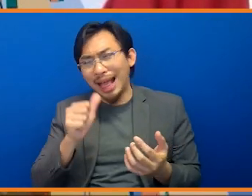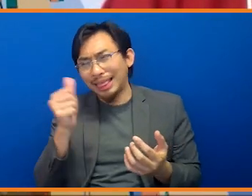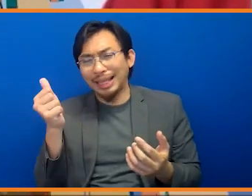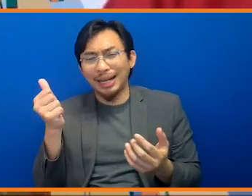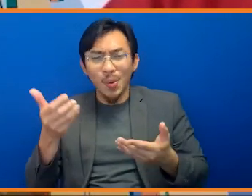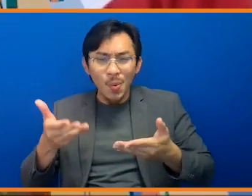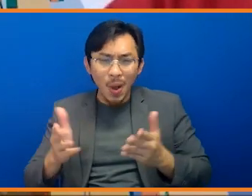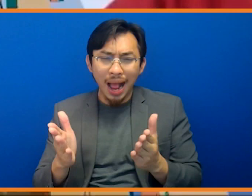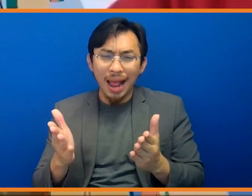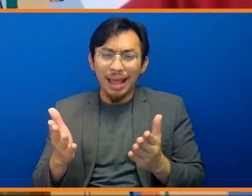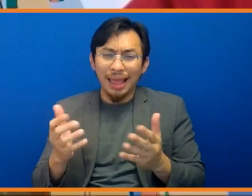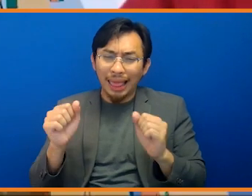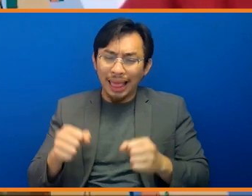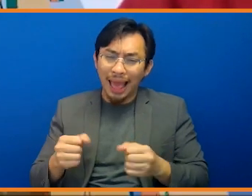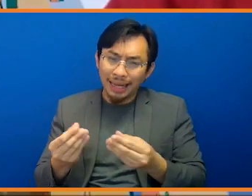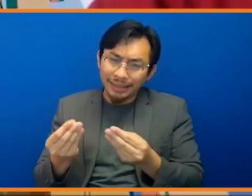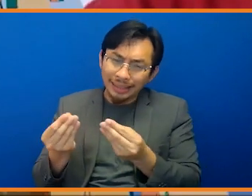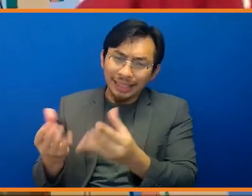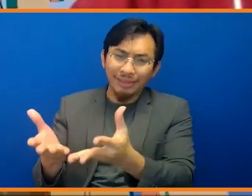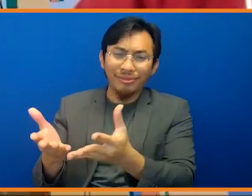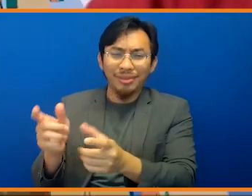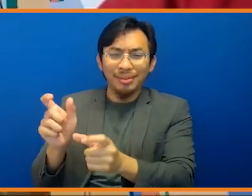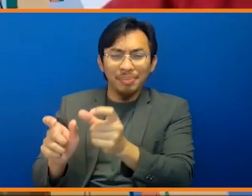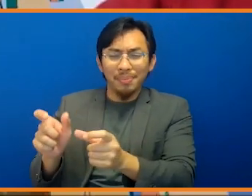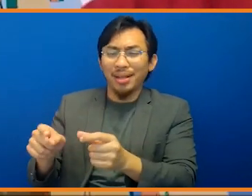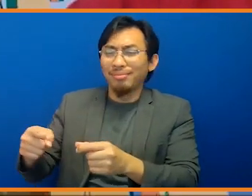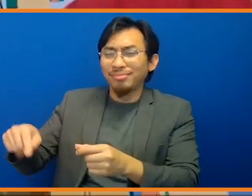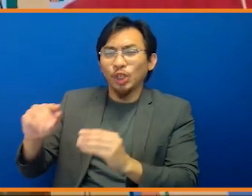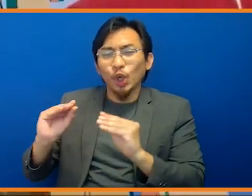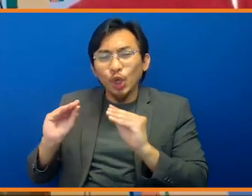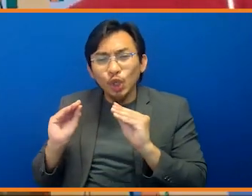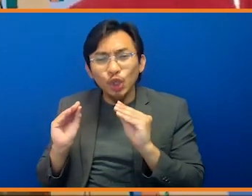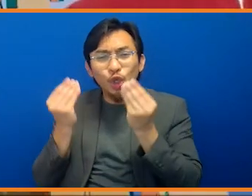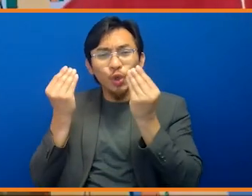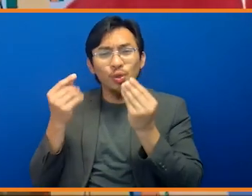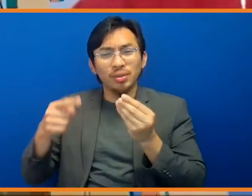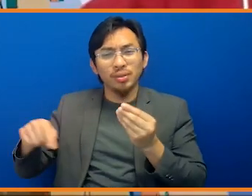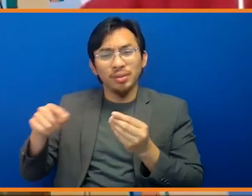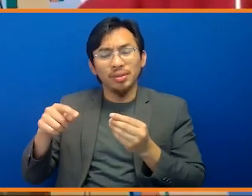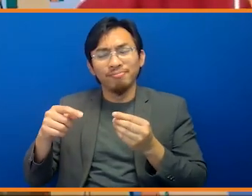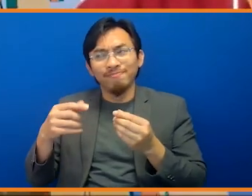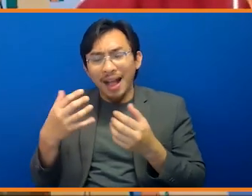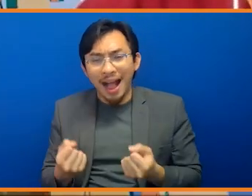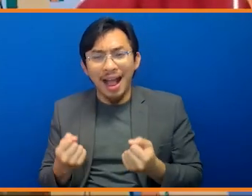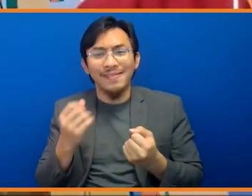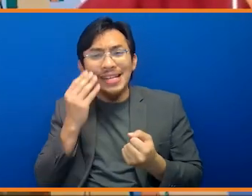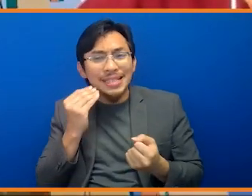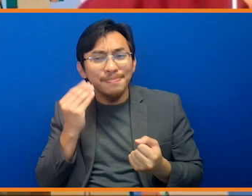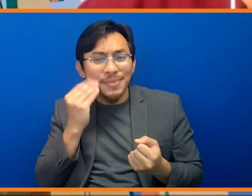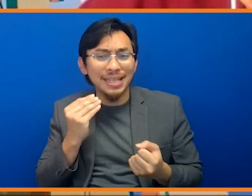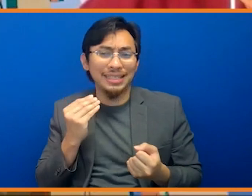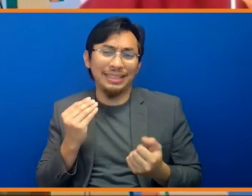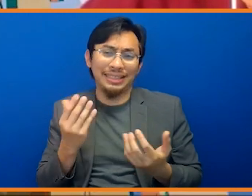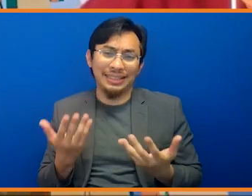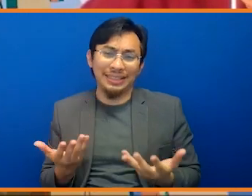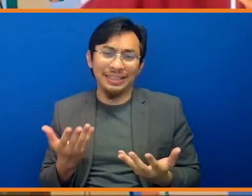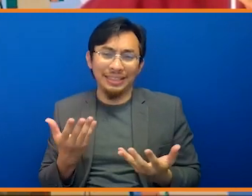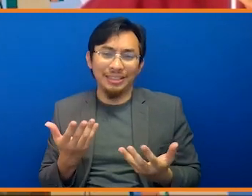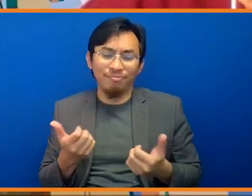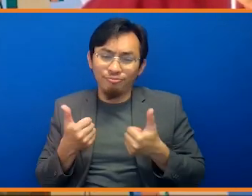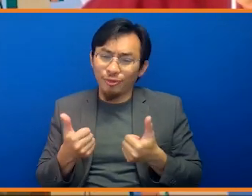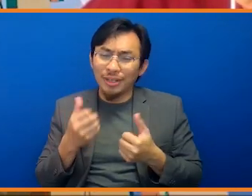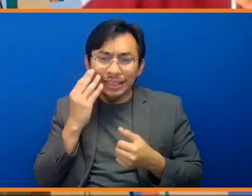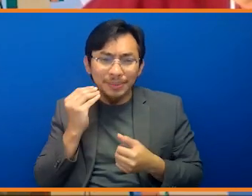that enable people, especially younger generation, to really get the experience itself and